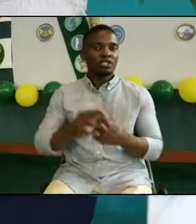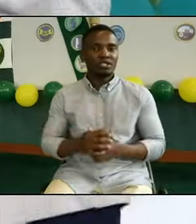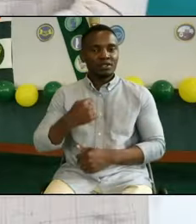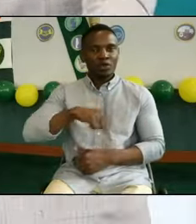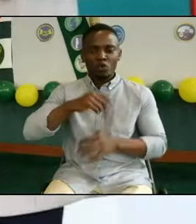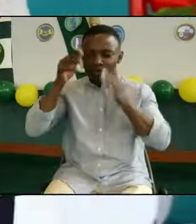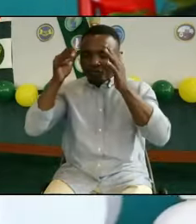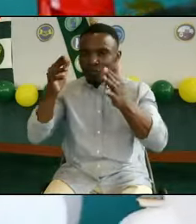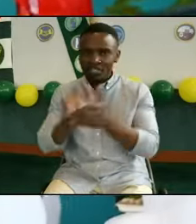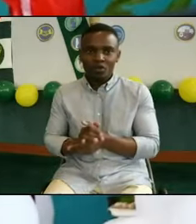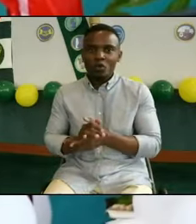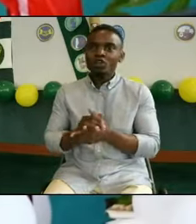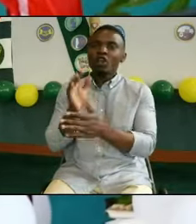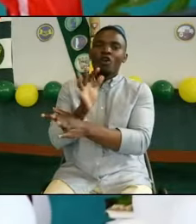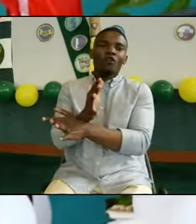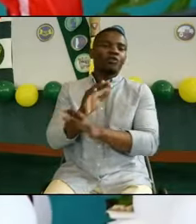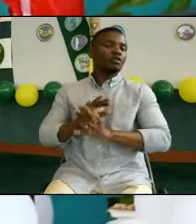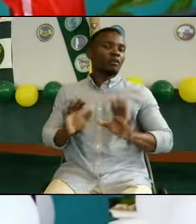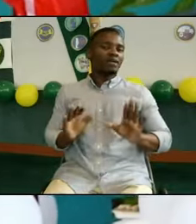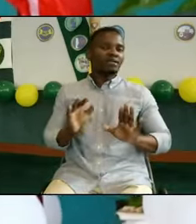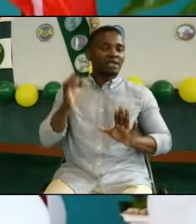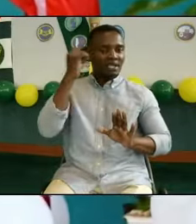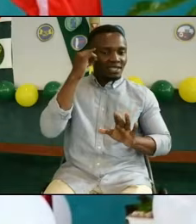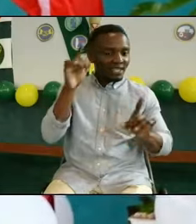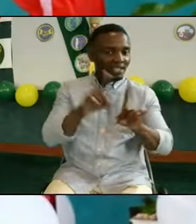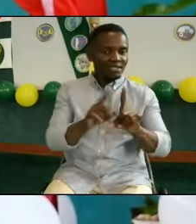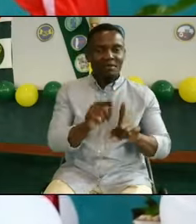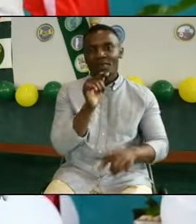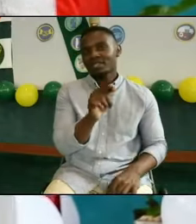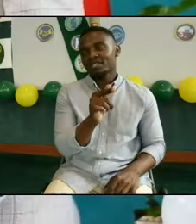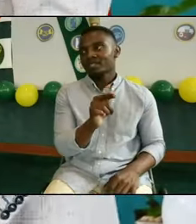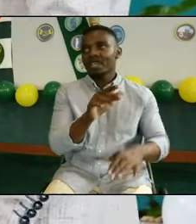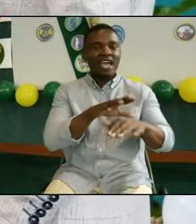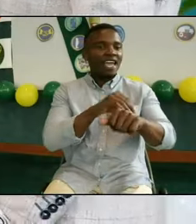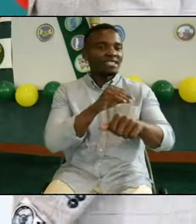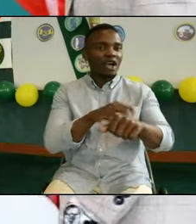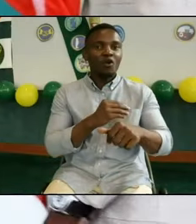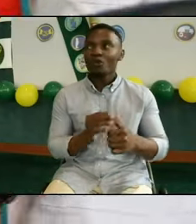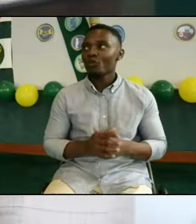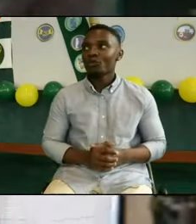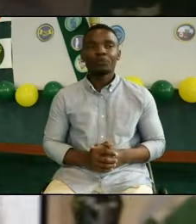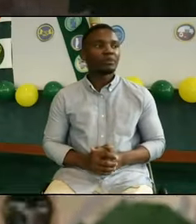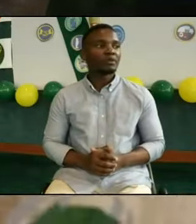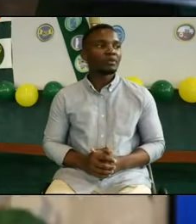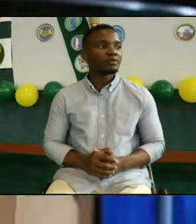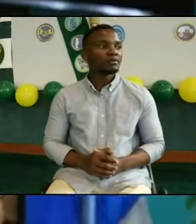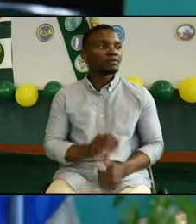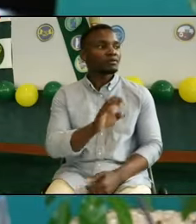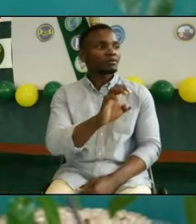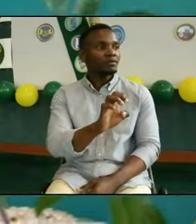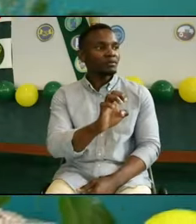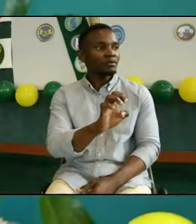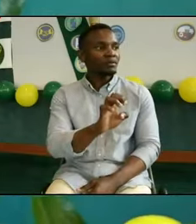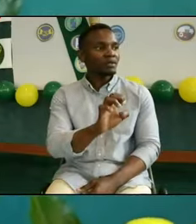present comfort. Our thinking was the thinking of a hunter. Let me move on so that I don't become late. I want to tell you something